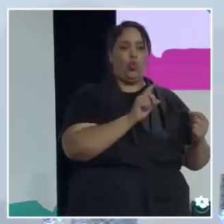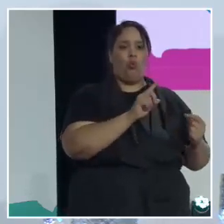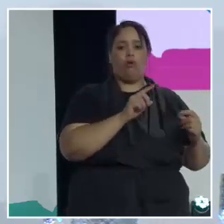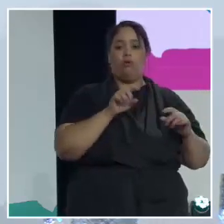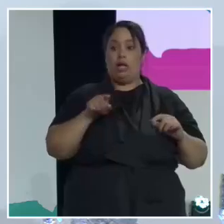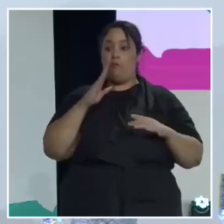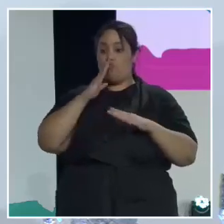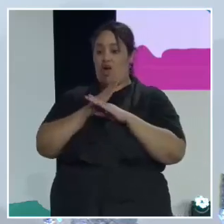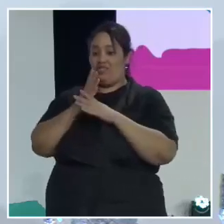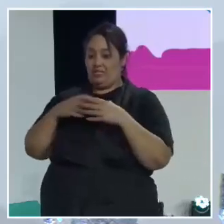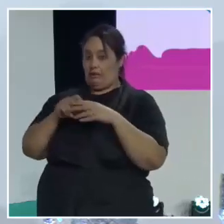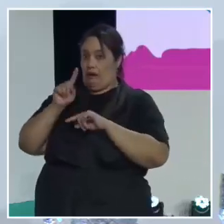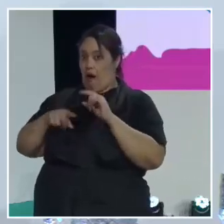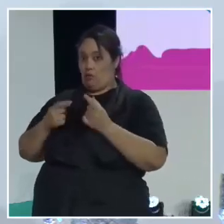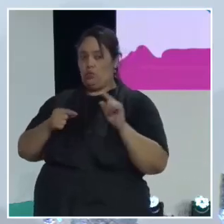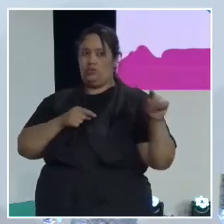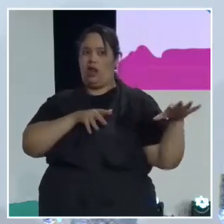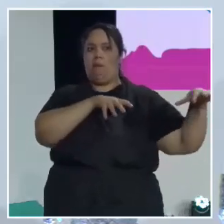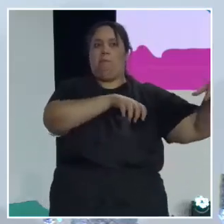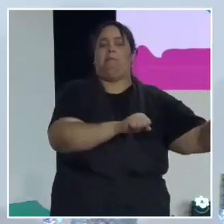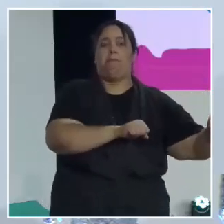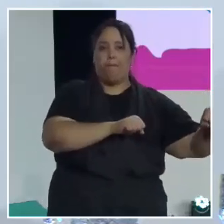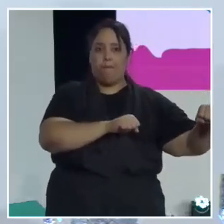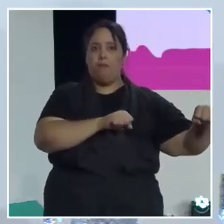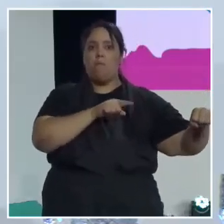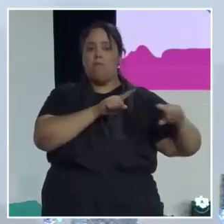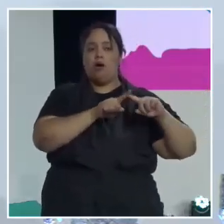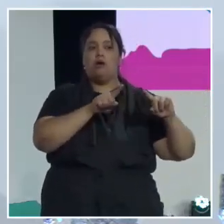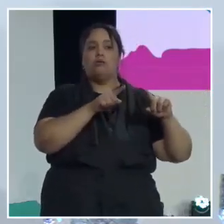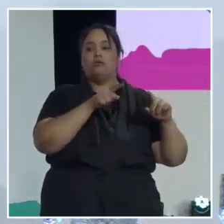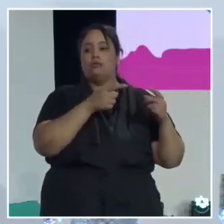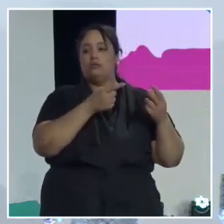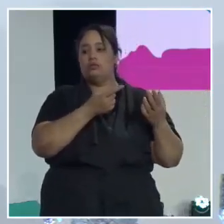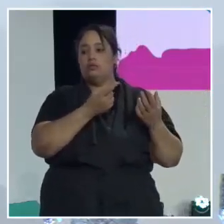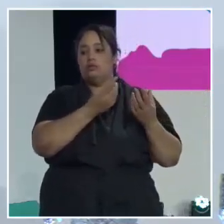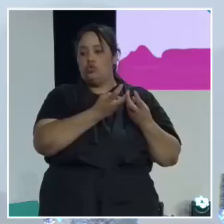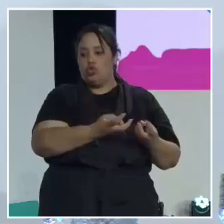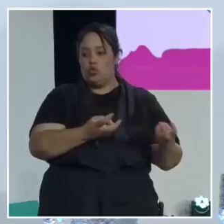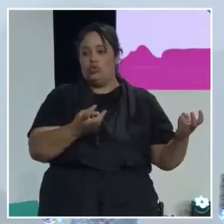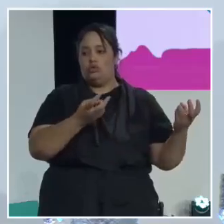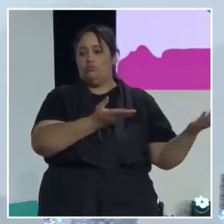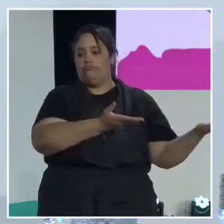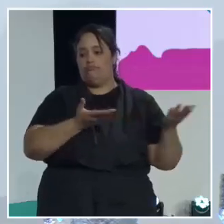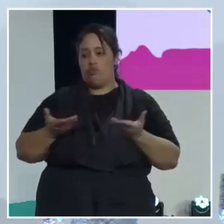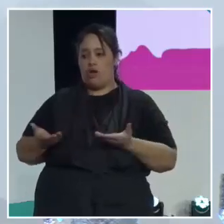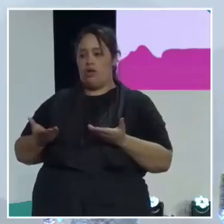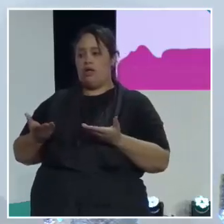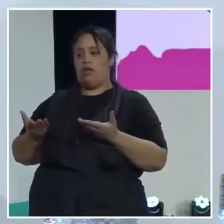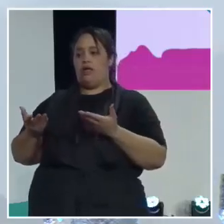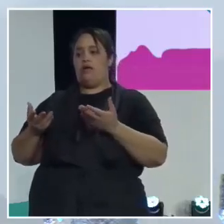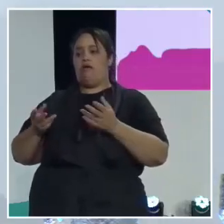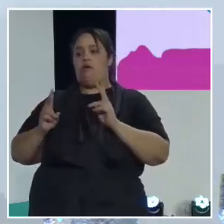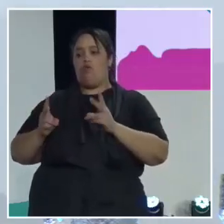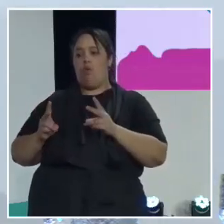also long-term resources which are not available with the commercial bank. What is needed at this stage